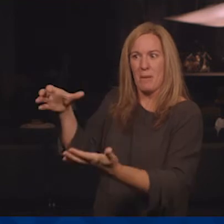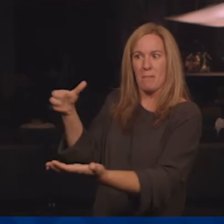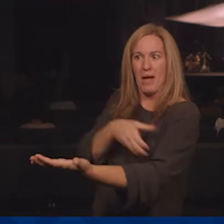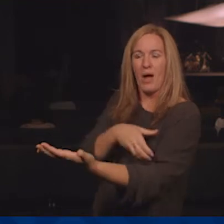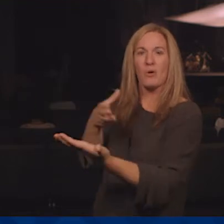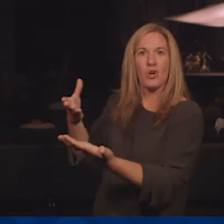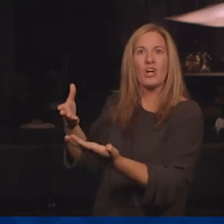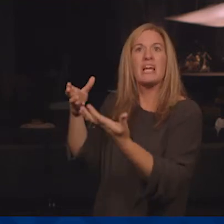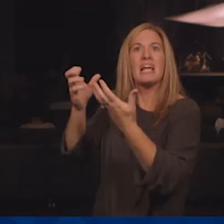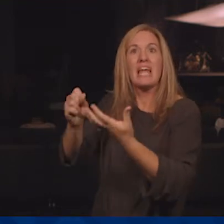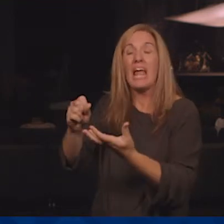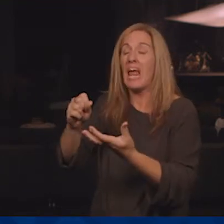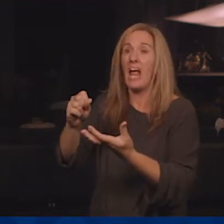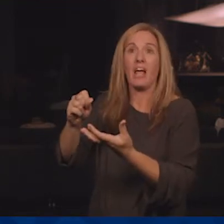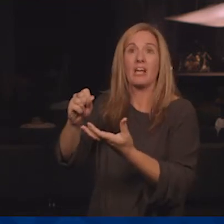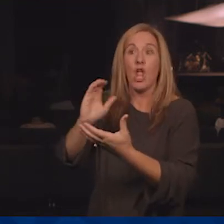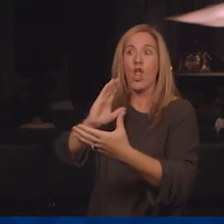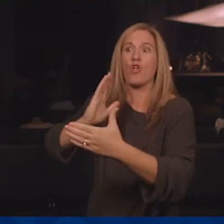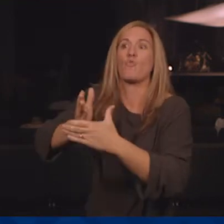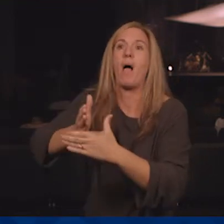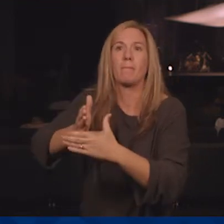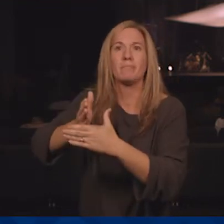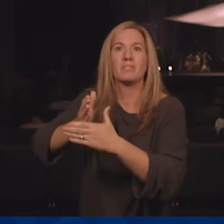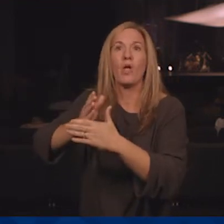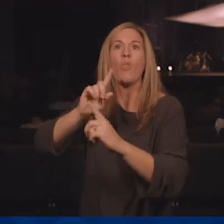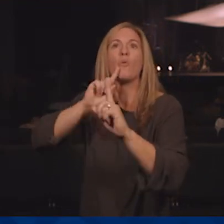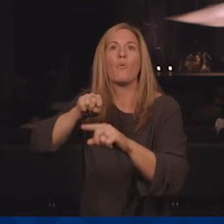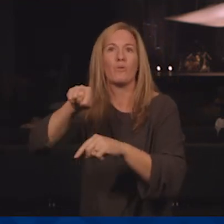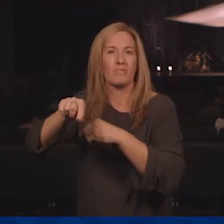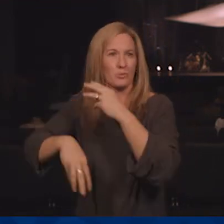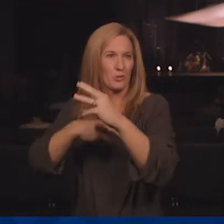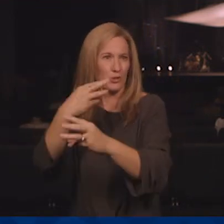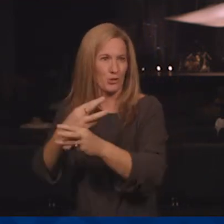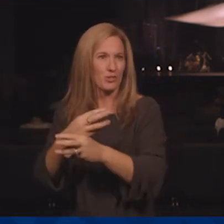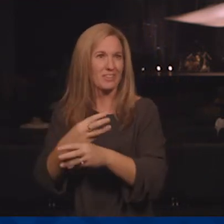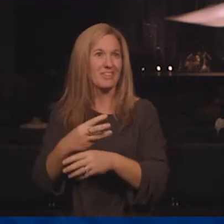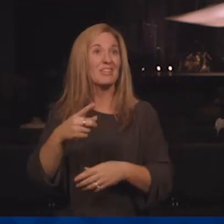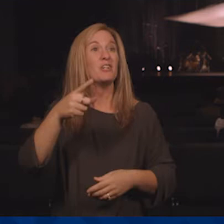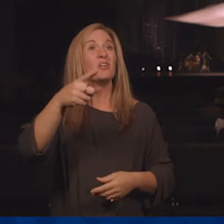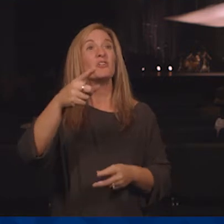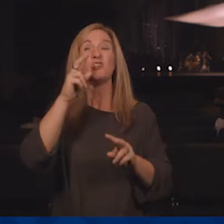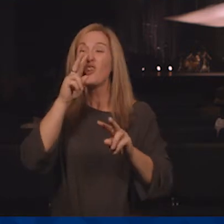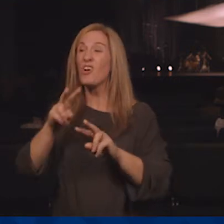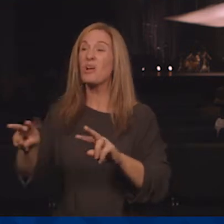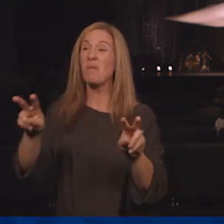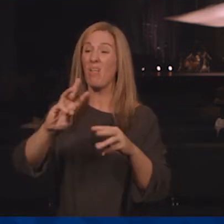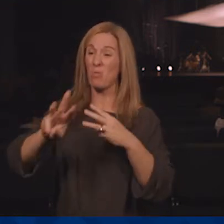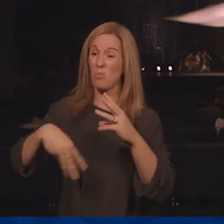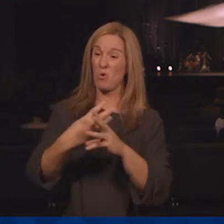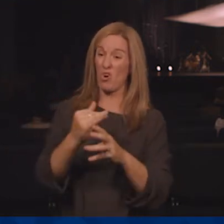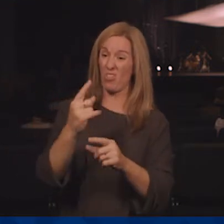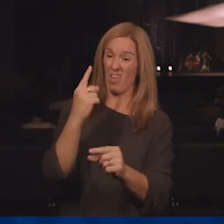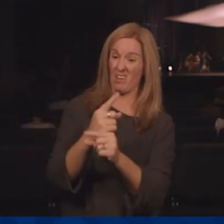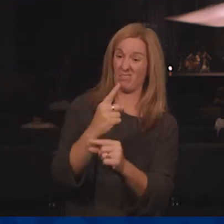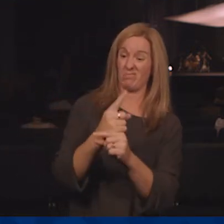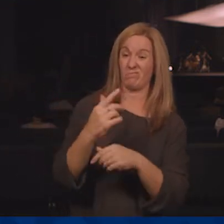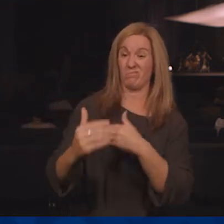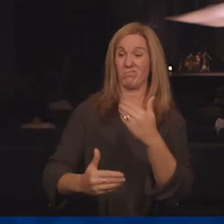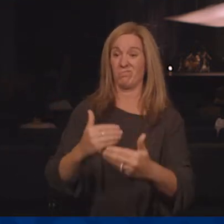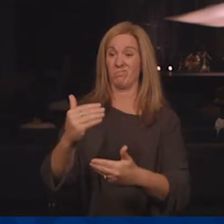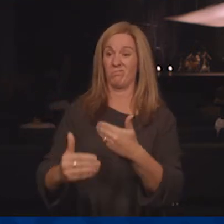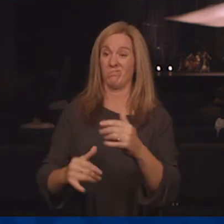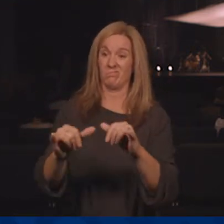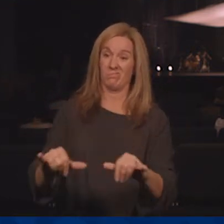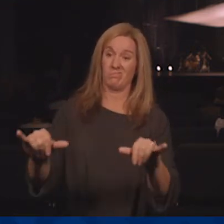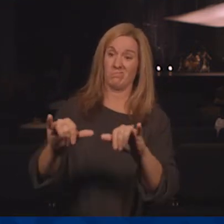world. Christians, do you ever look out in the world and think the natural order needs to be interrupted?